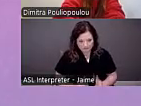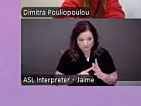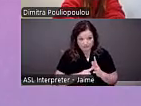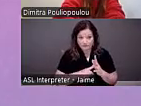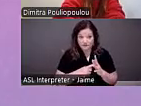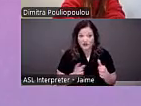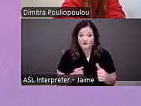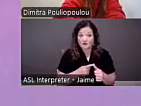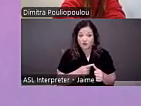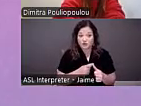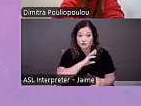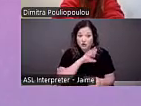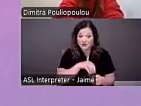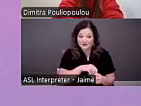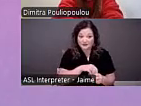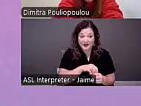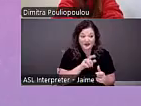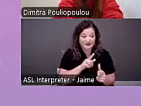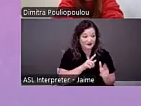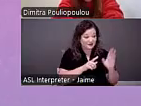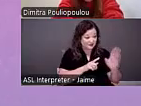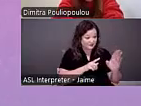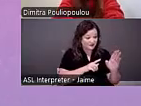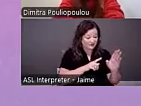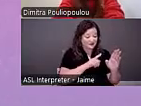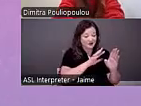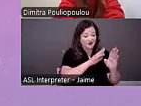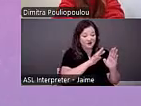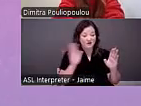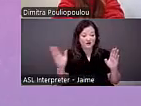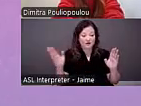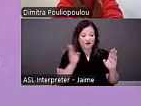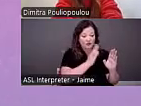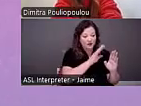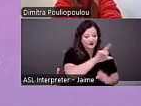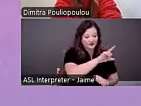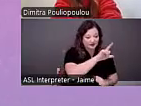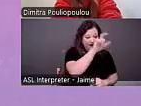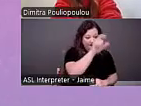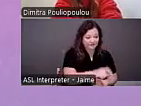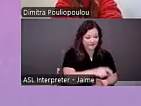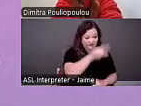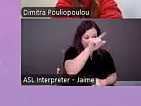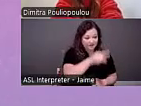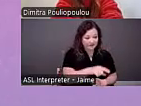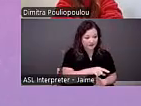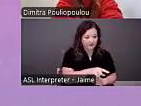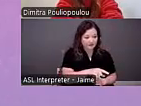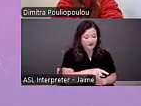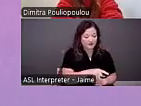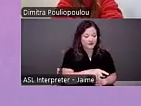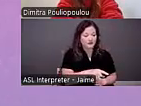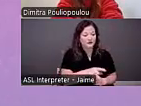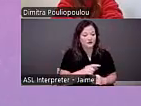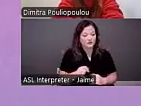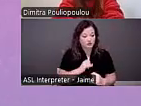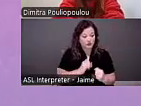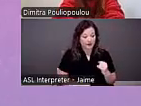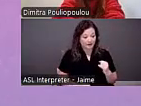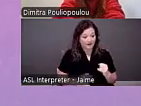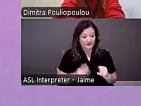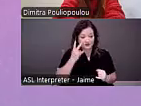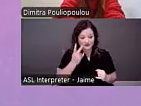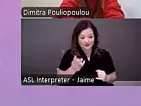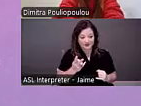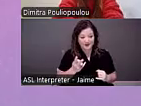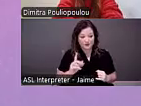participant all the way to the left, where you see there are a lot of usability issues, going all the way to the end, where you see that there